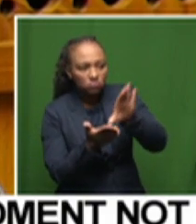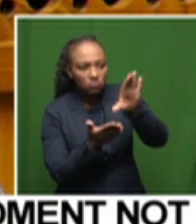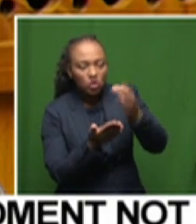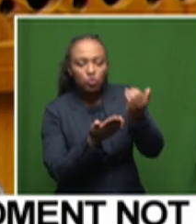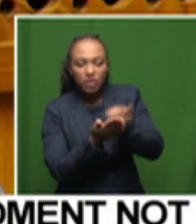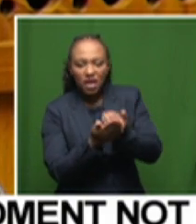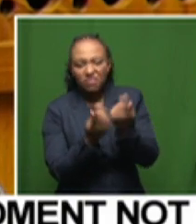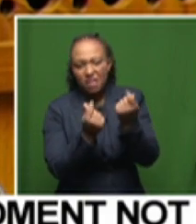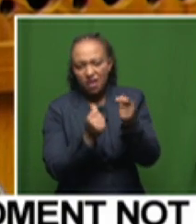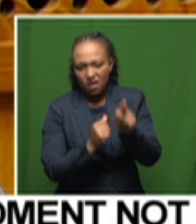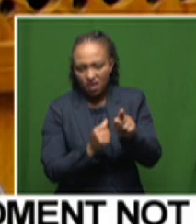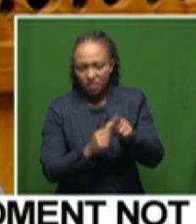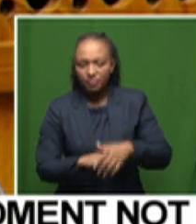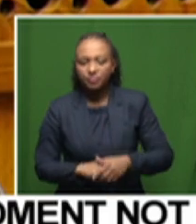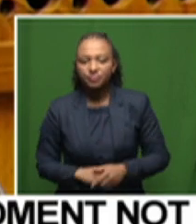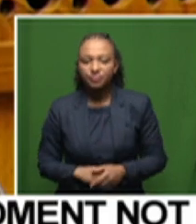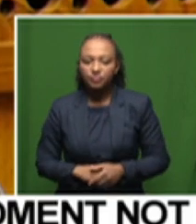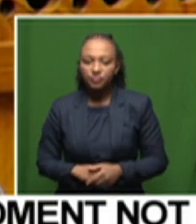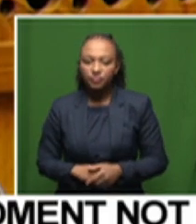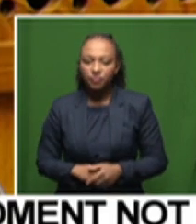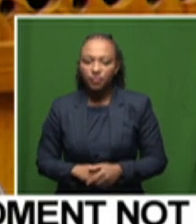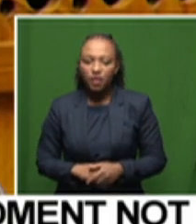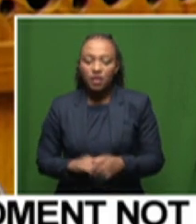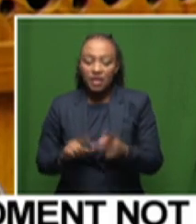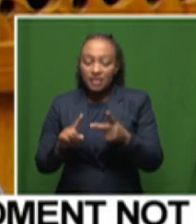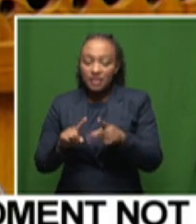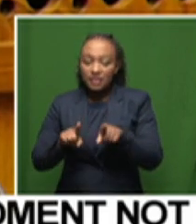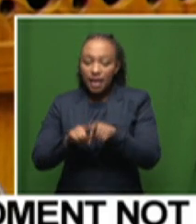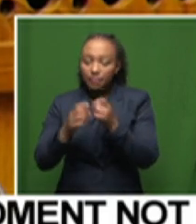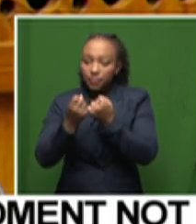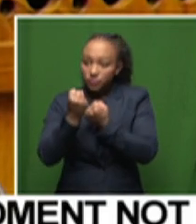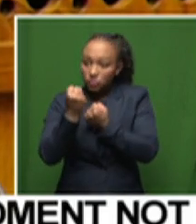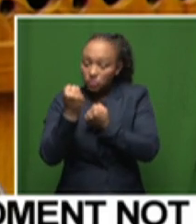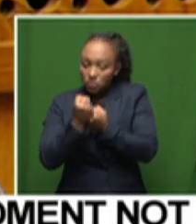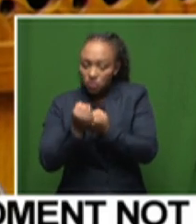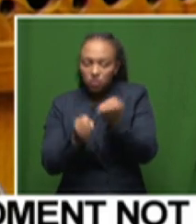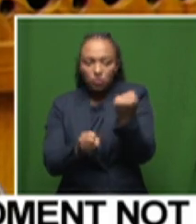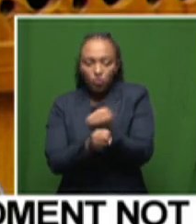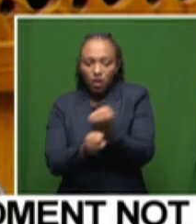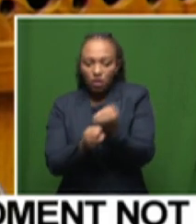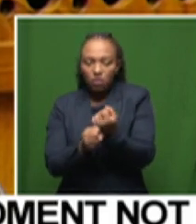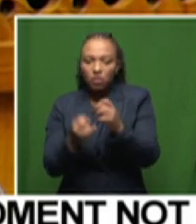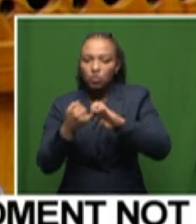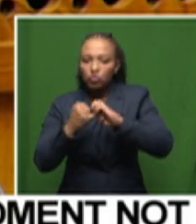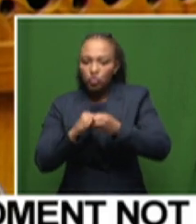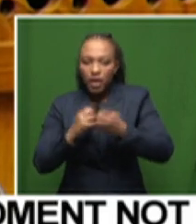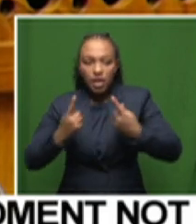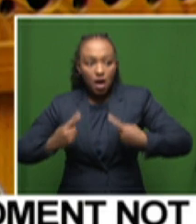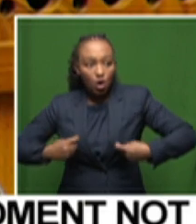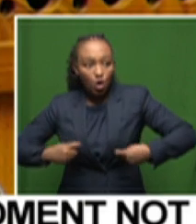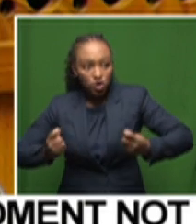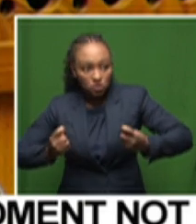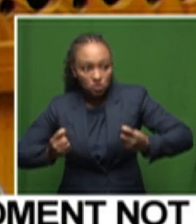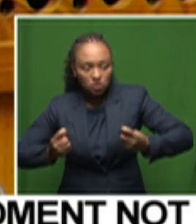and support efforts to lower the cost of capital.